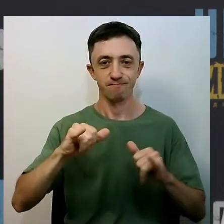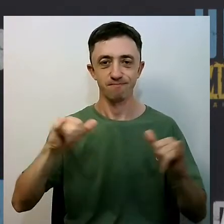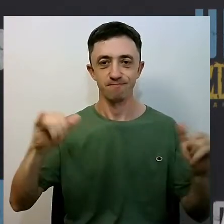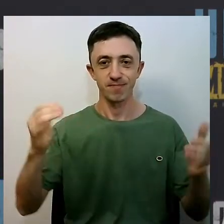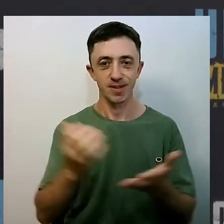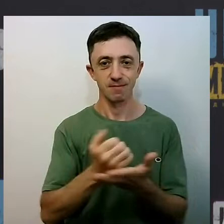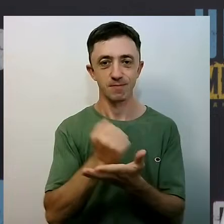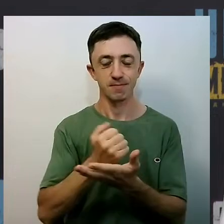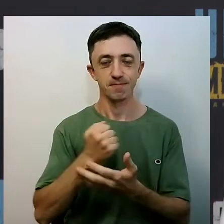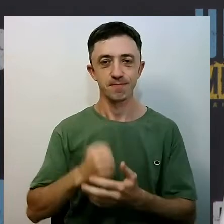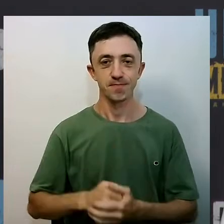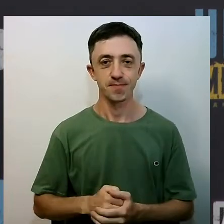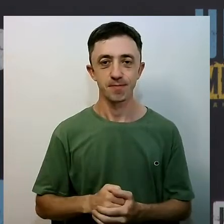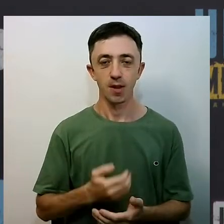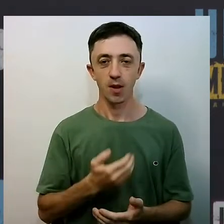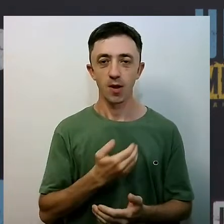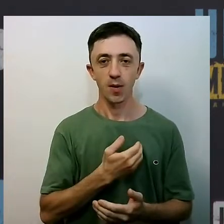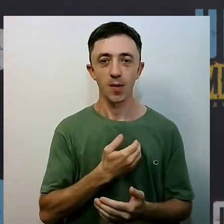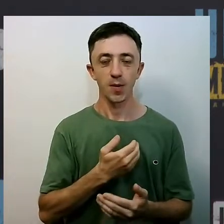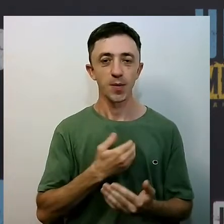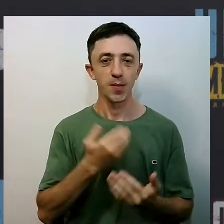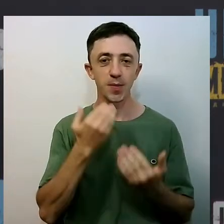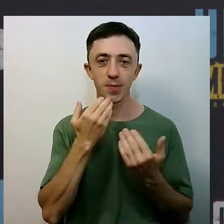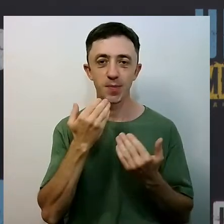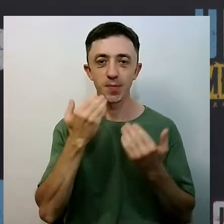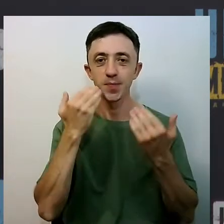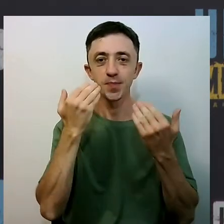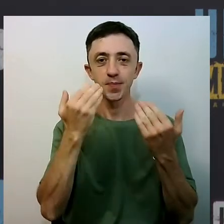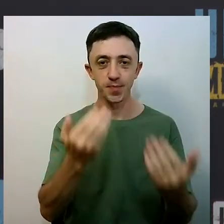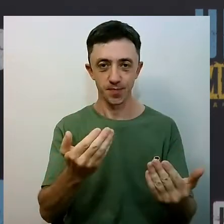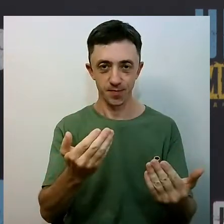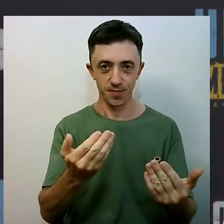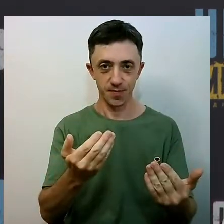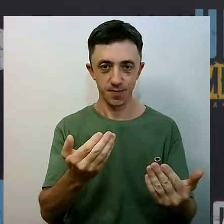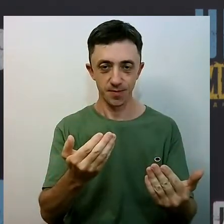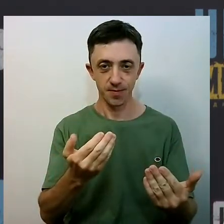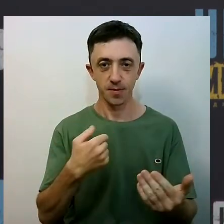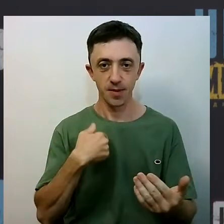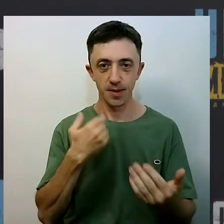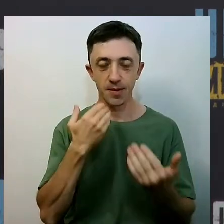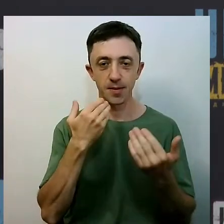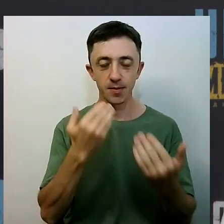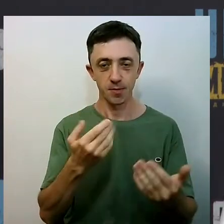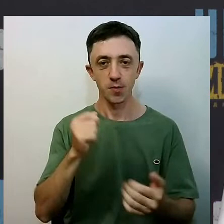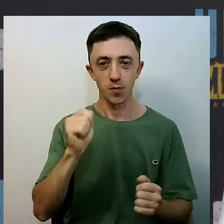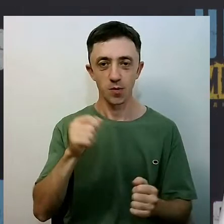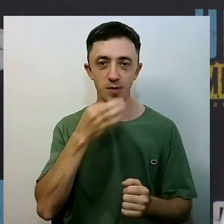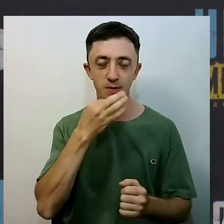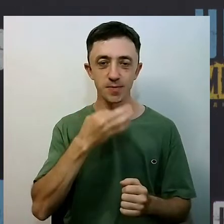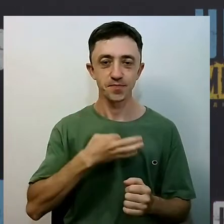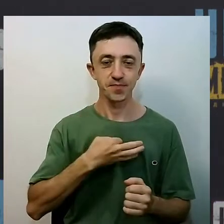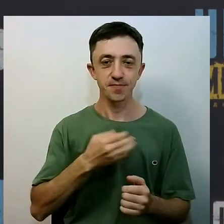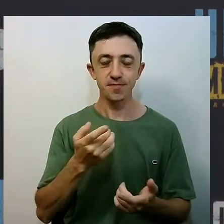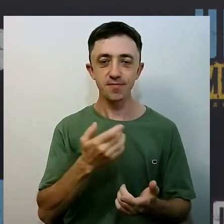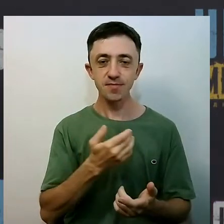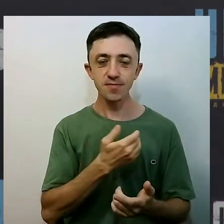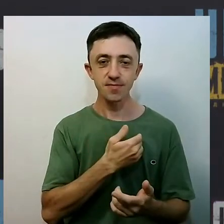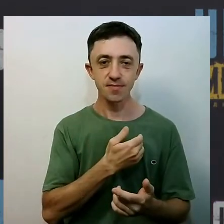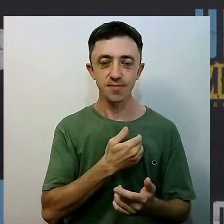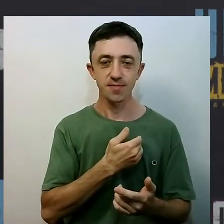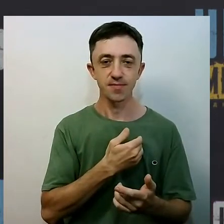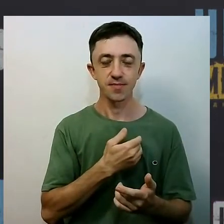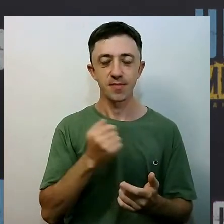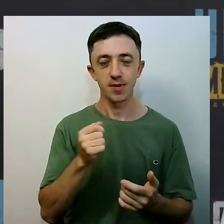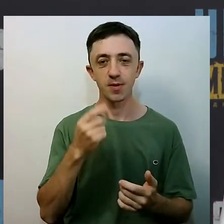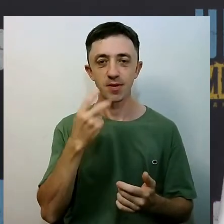the Independence Day of Ukraine and to wish prosperity to everyone. And I have several questions to you. Have